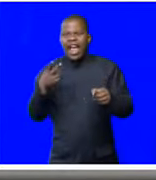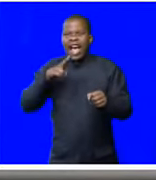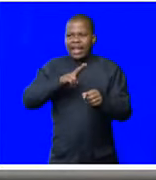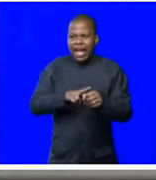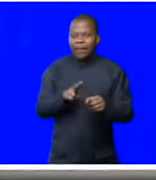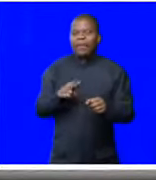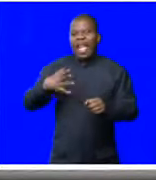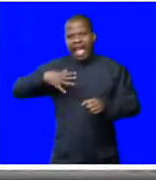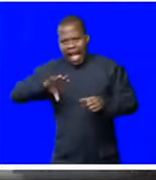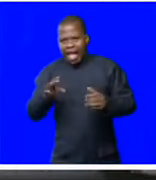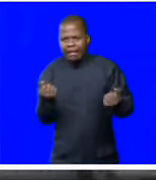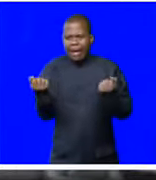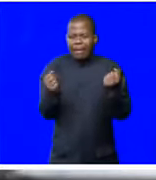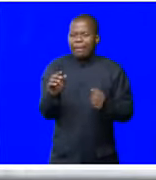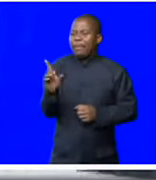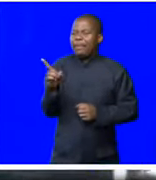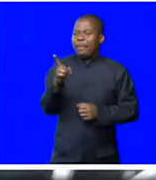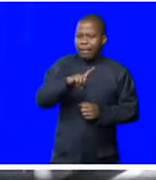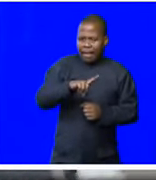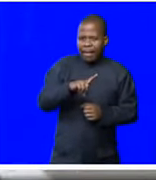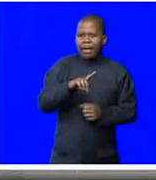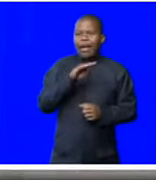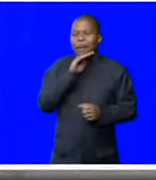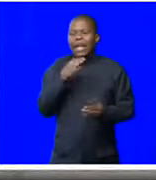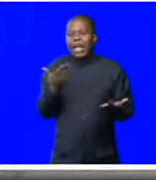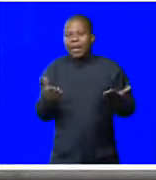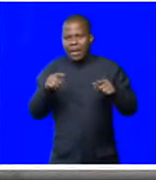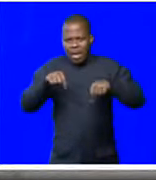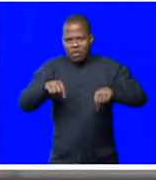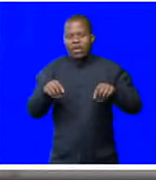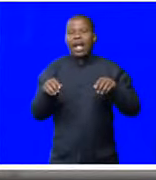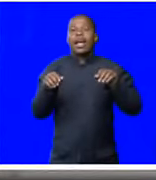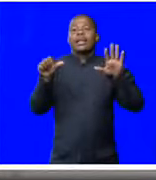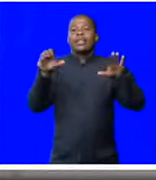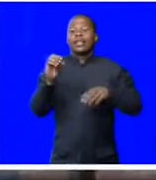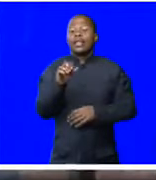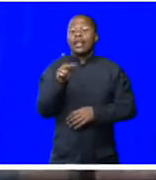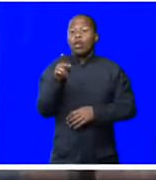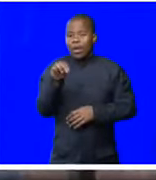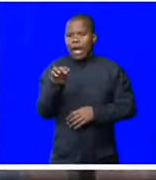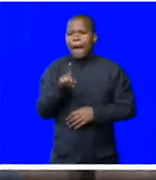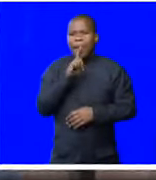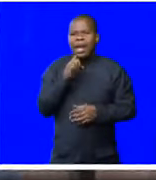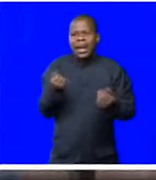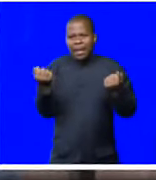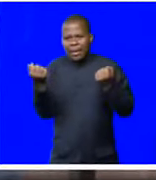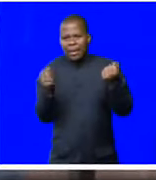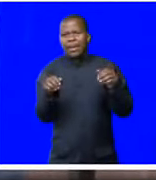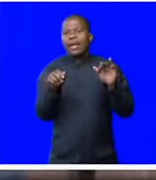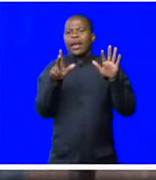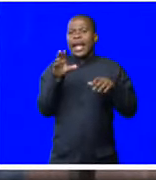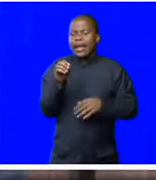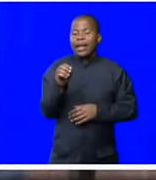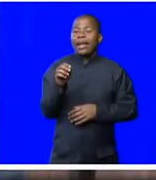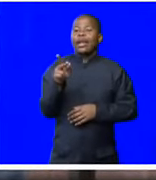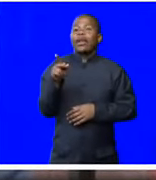limit. Umuntu asishaya nje lamuhla ku-60 km lapho ufuna uhambe khona, wena uhamba 80 km.